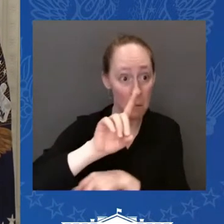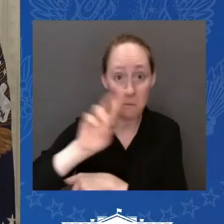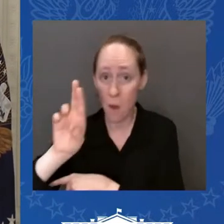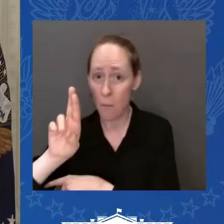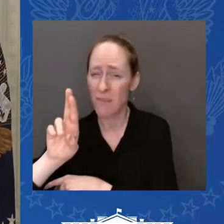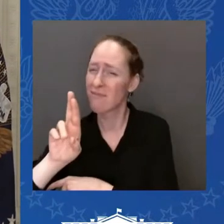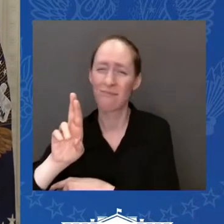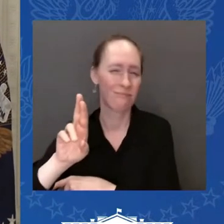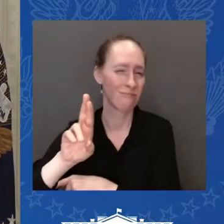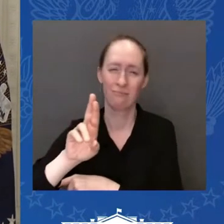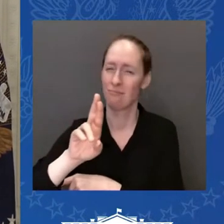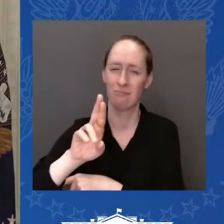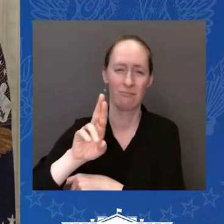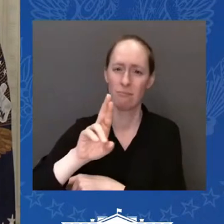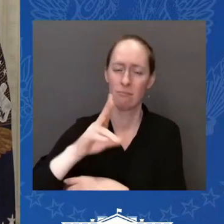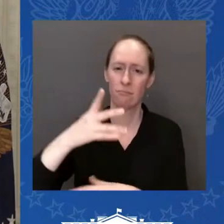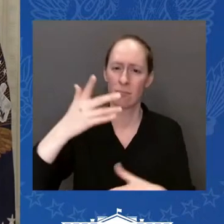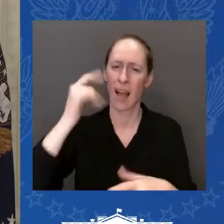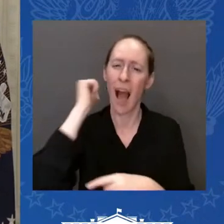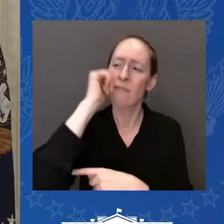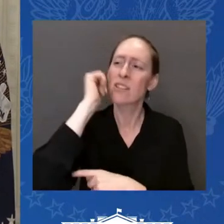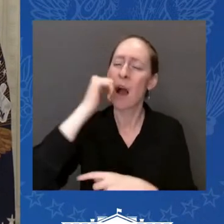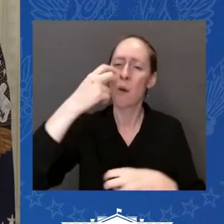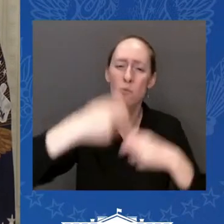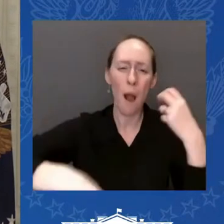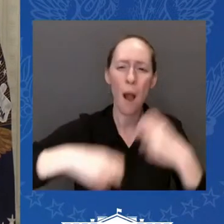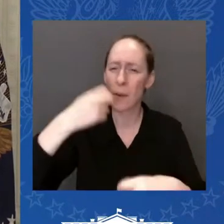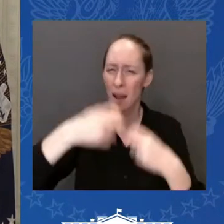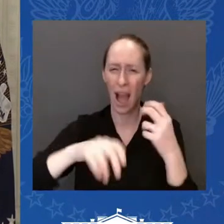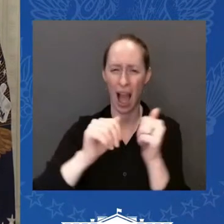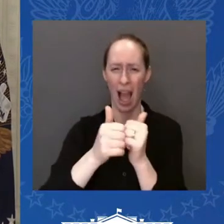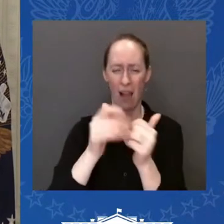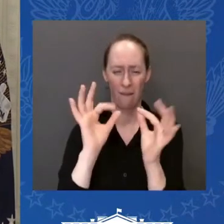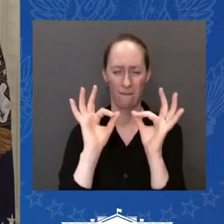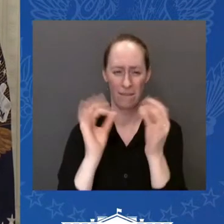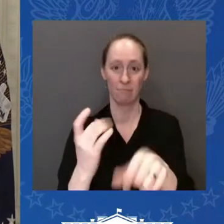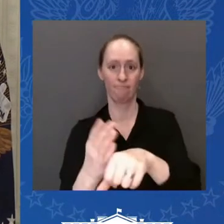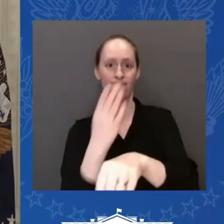I came to office, we had a lot of problems.